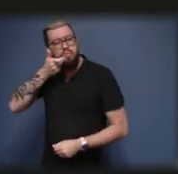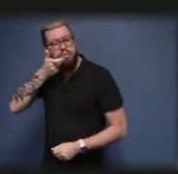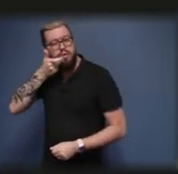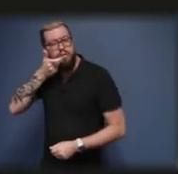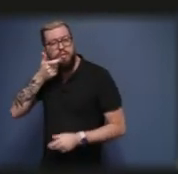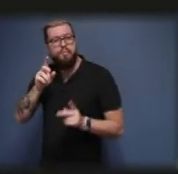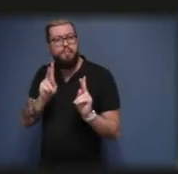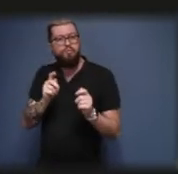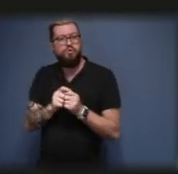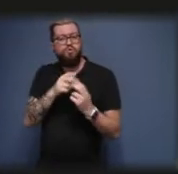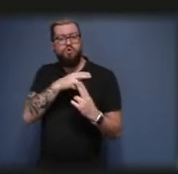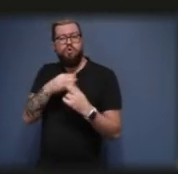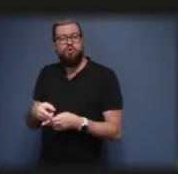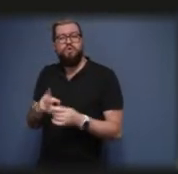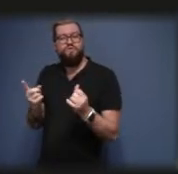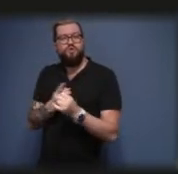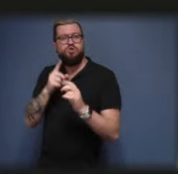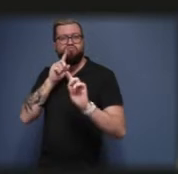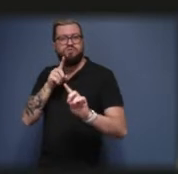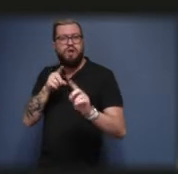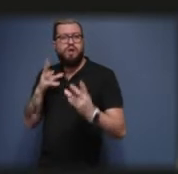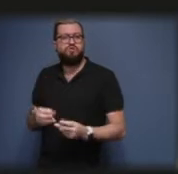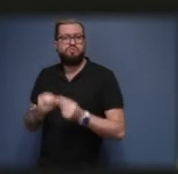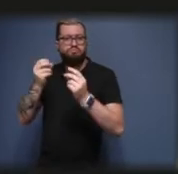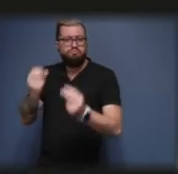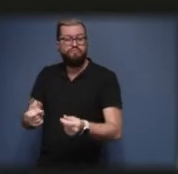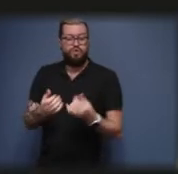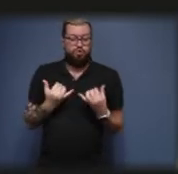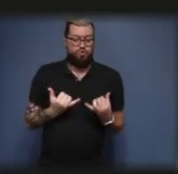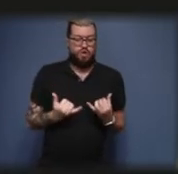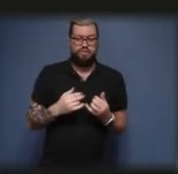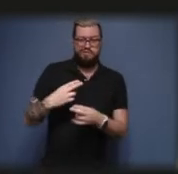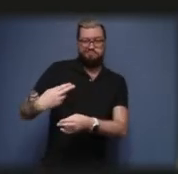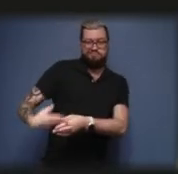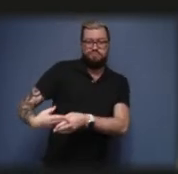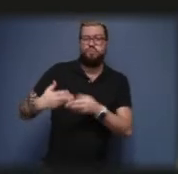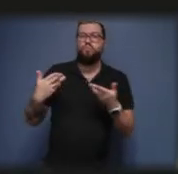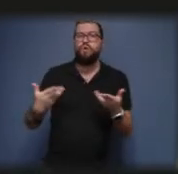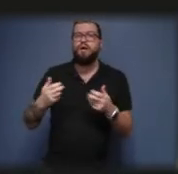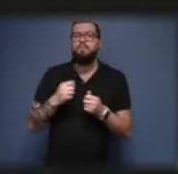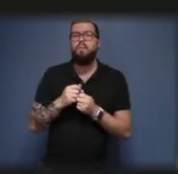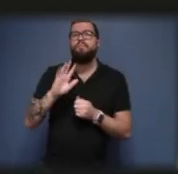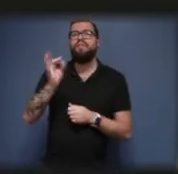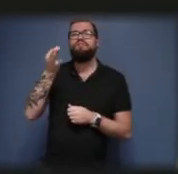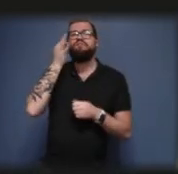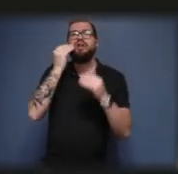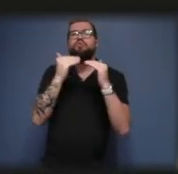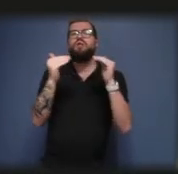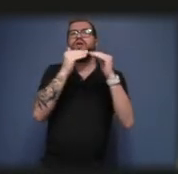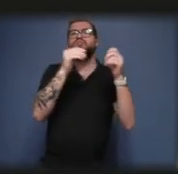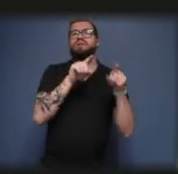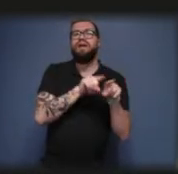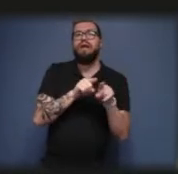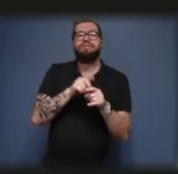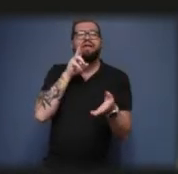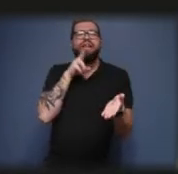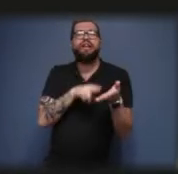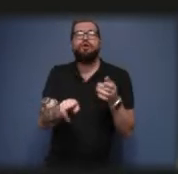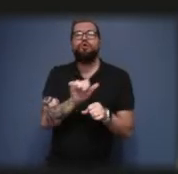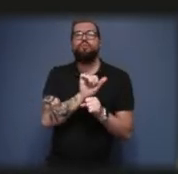first responders. They're currently classified in federal levels as clerical